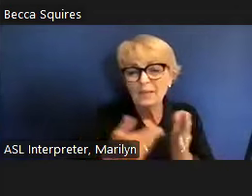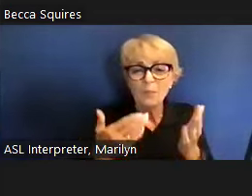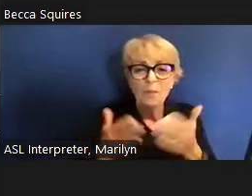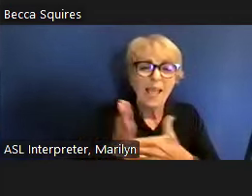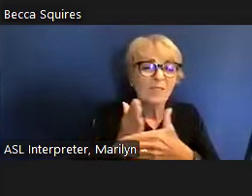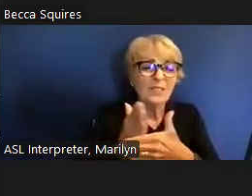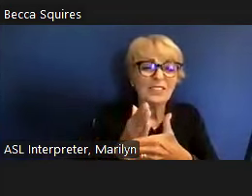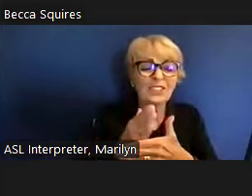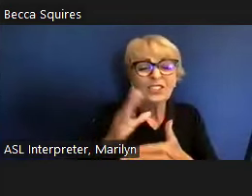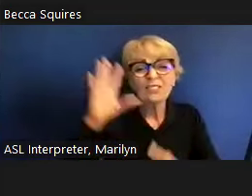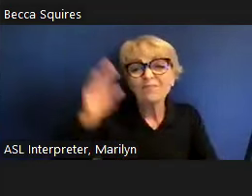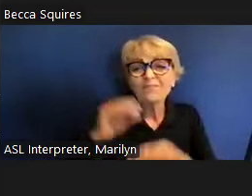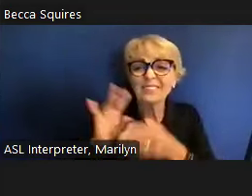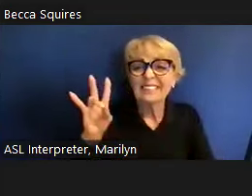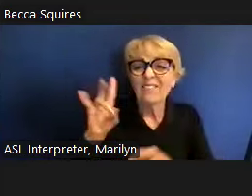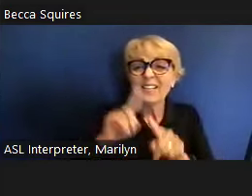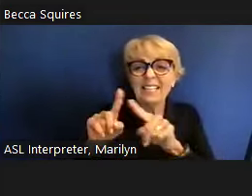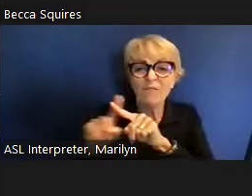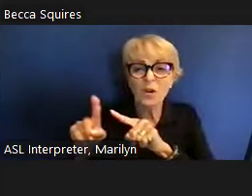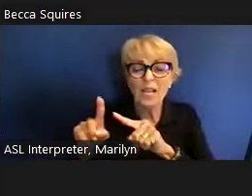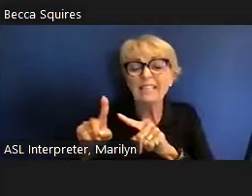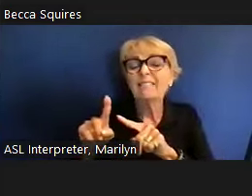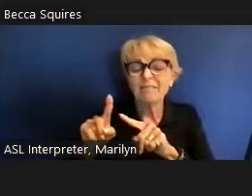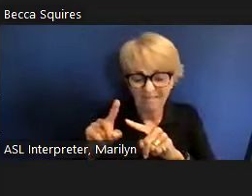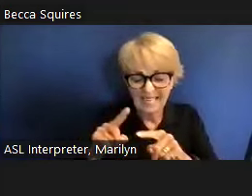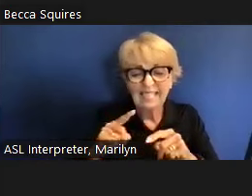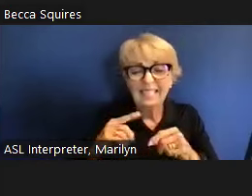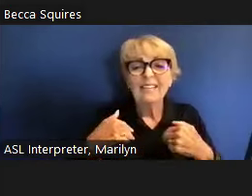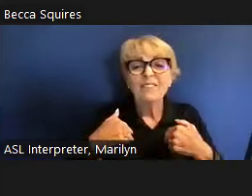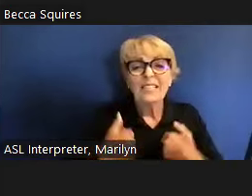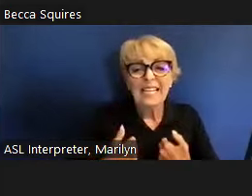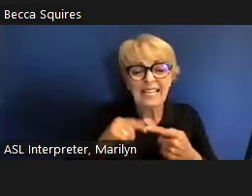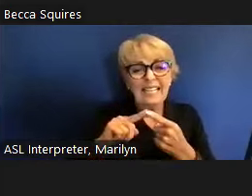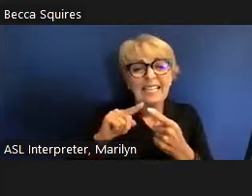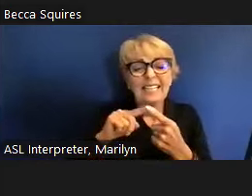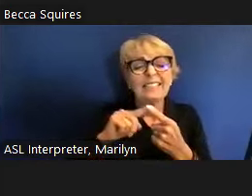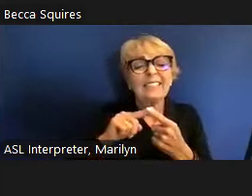different symptoms. Fatigue is the biggest one.